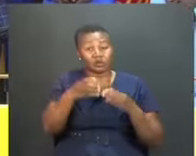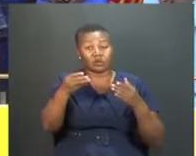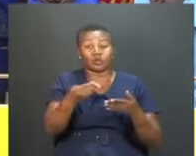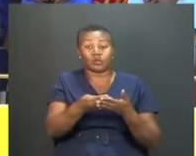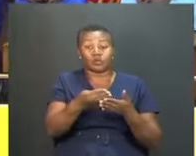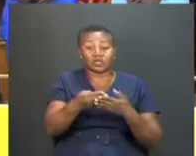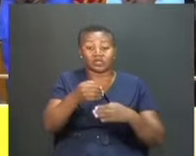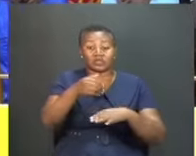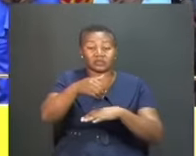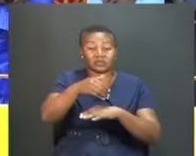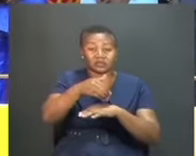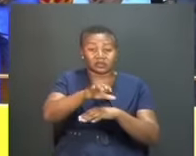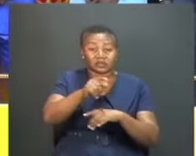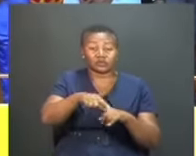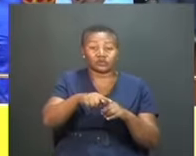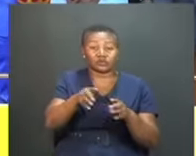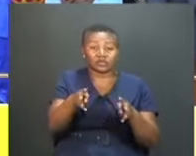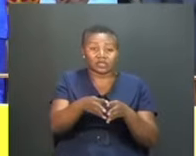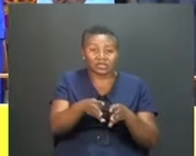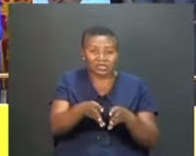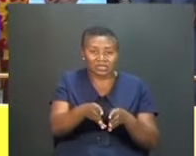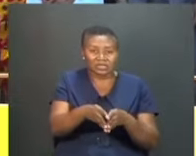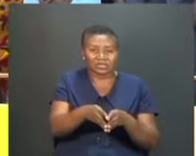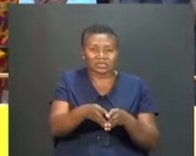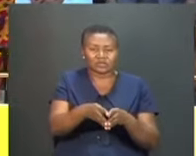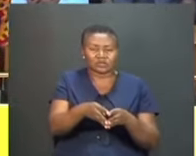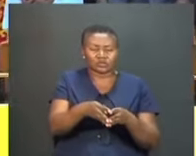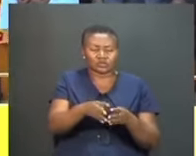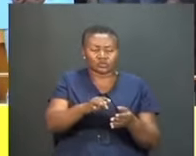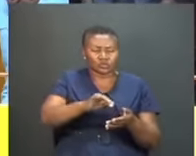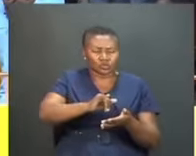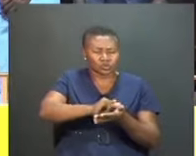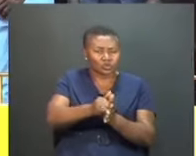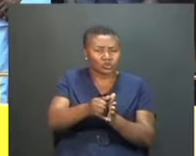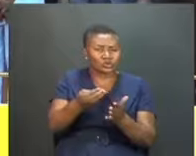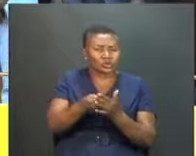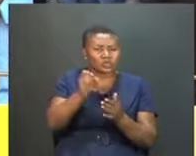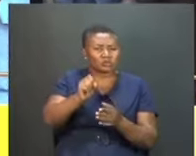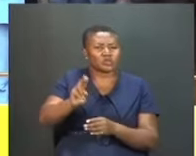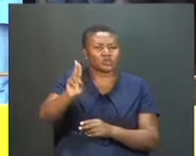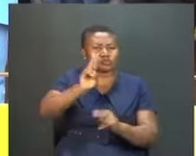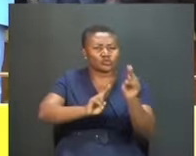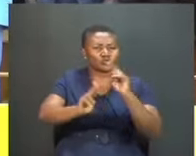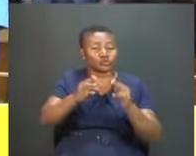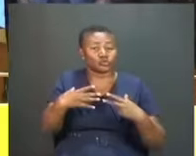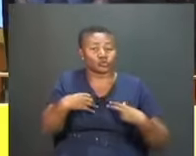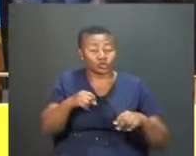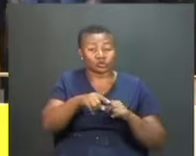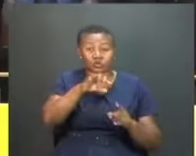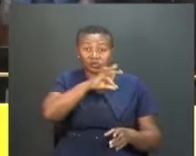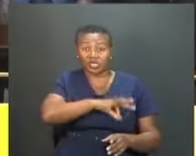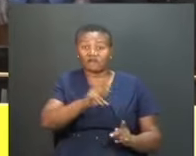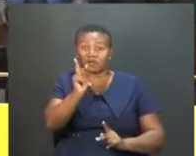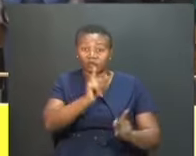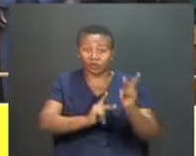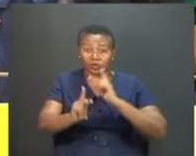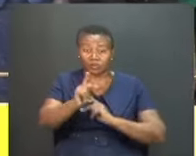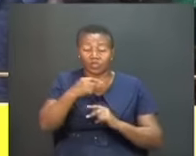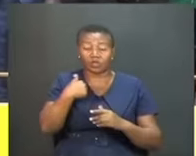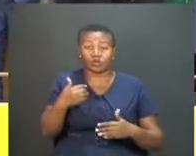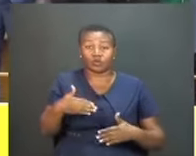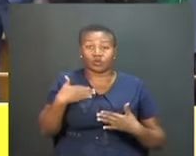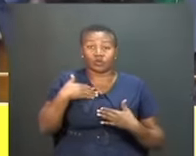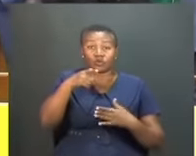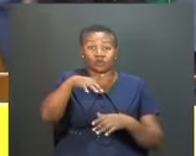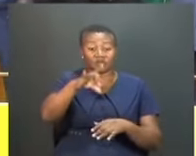assemblies, and those monies should be properly utilized to the benefit of the people. So we are happy that you find time